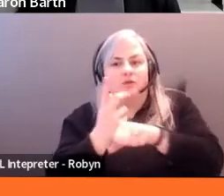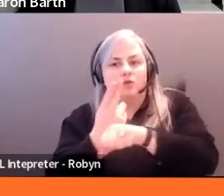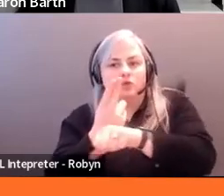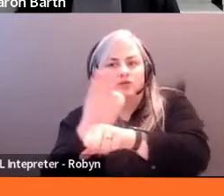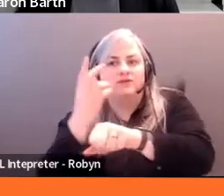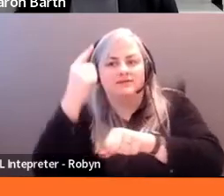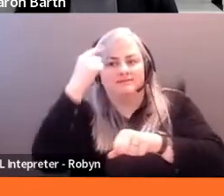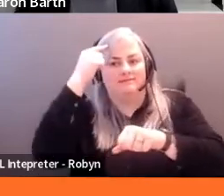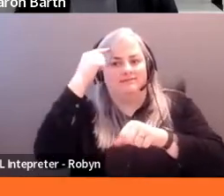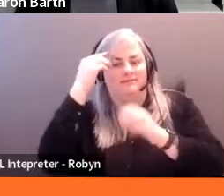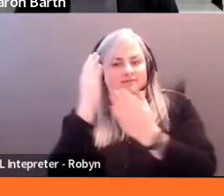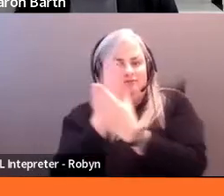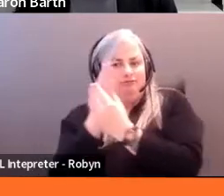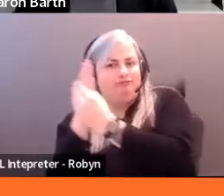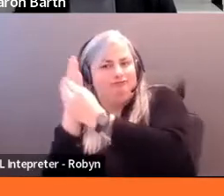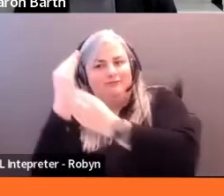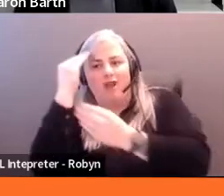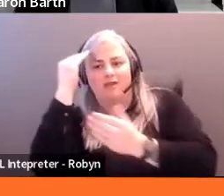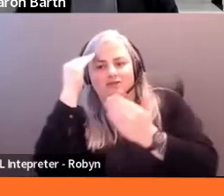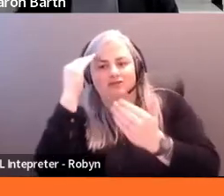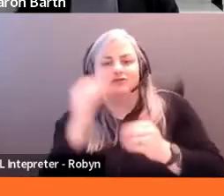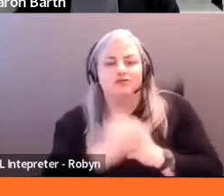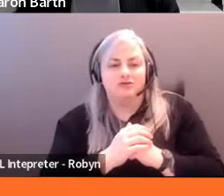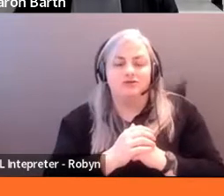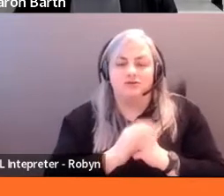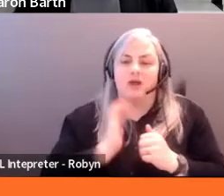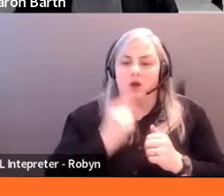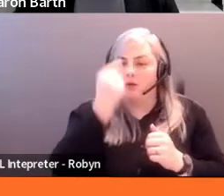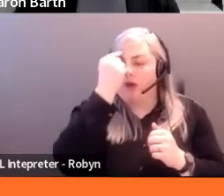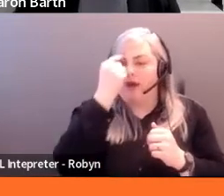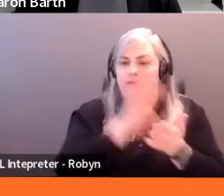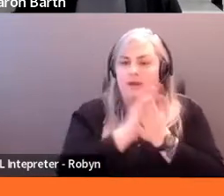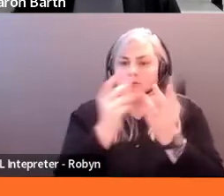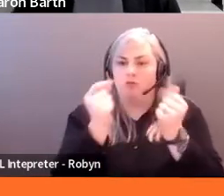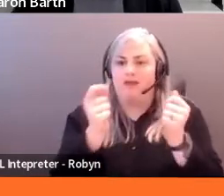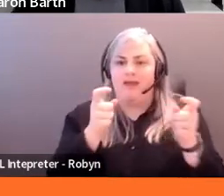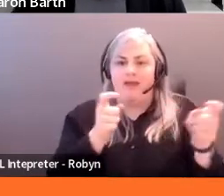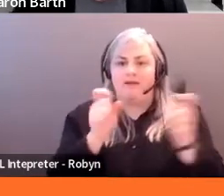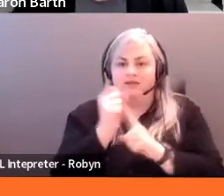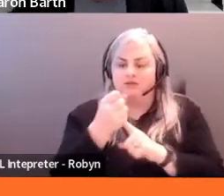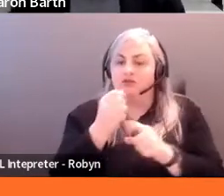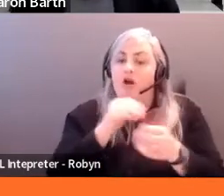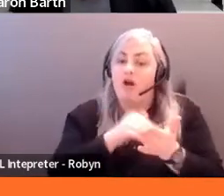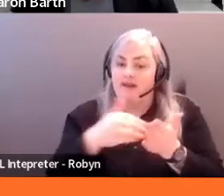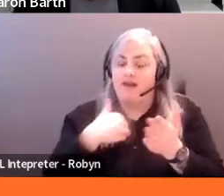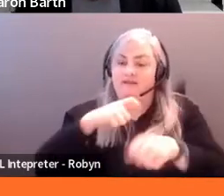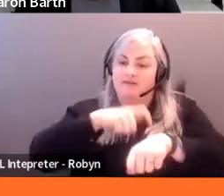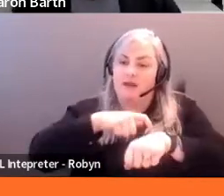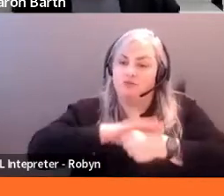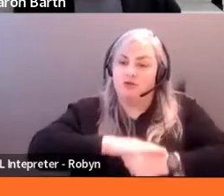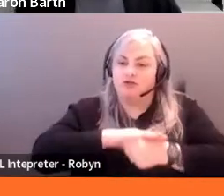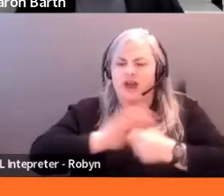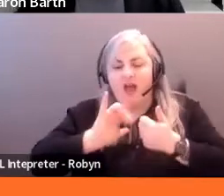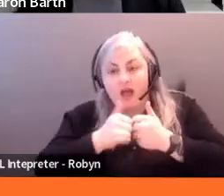intuition tries to get us to a quick way of handling that situation, because often we're under time pressure. Well, how does it do